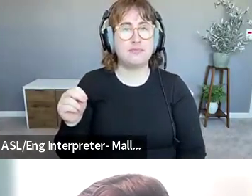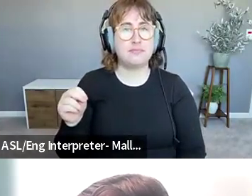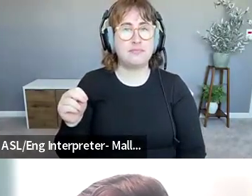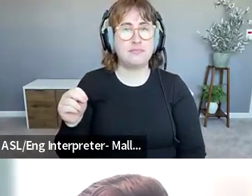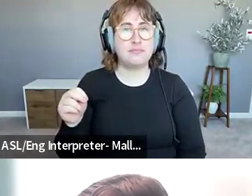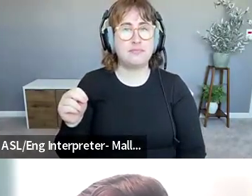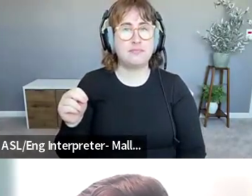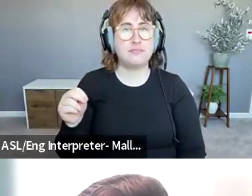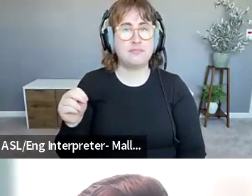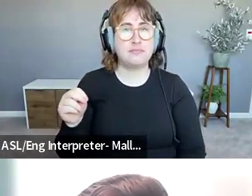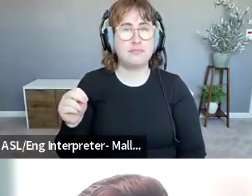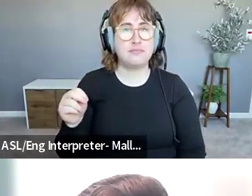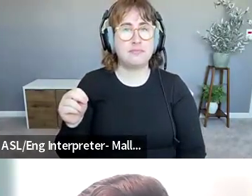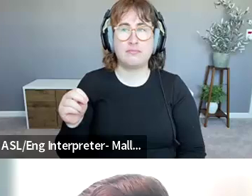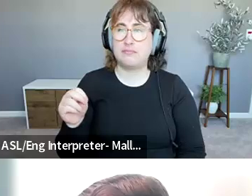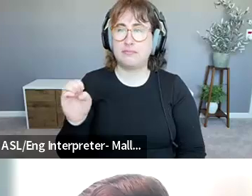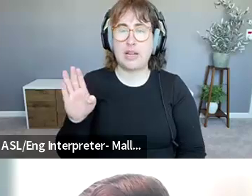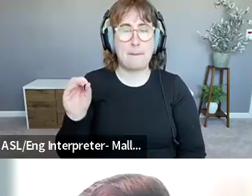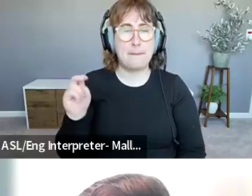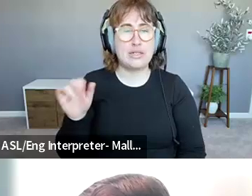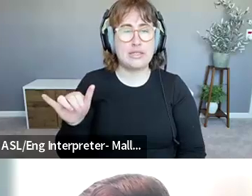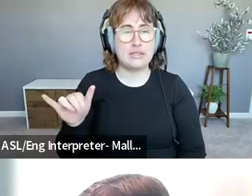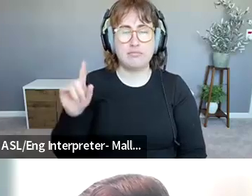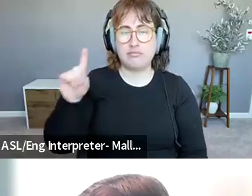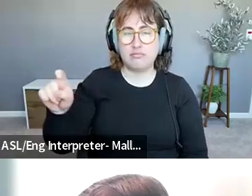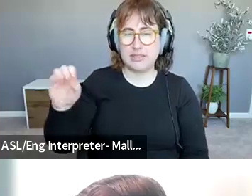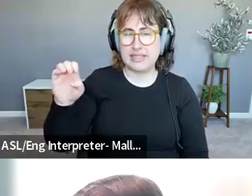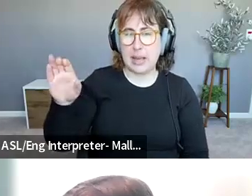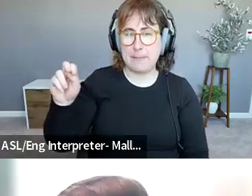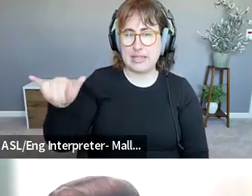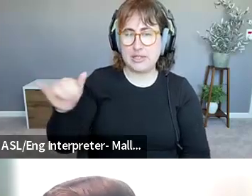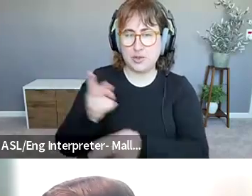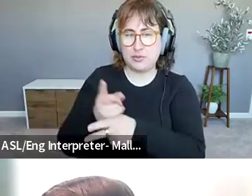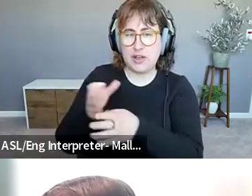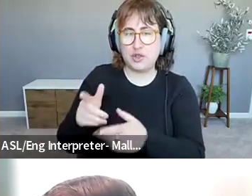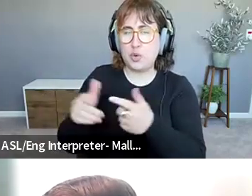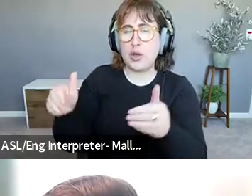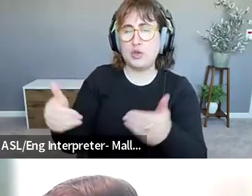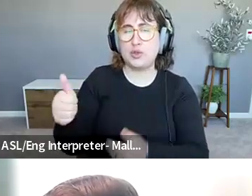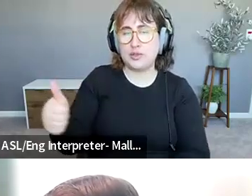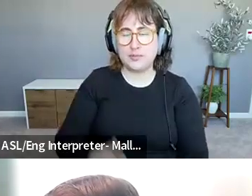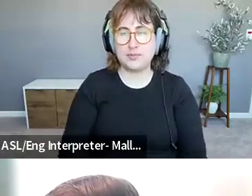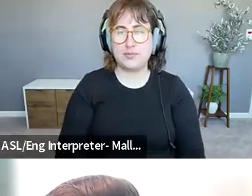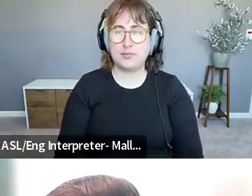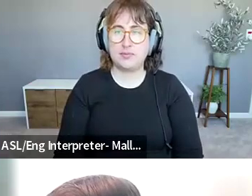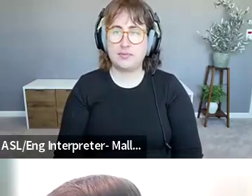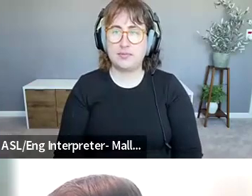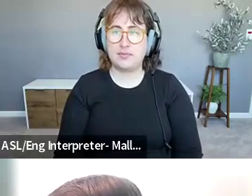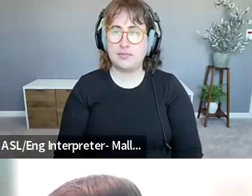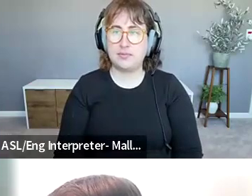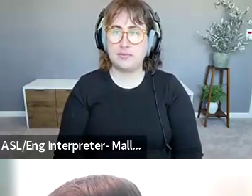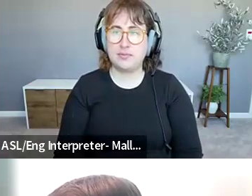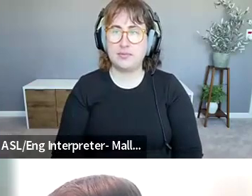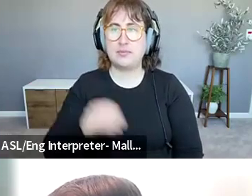We have Ebony, and I will ask Ebony's supervisor to actually introduce her real quickly. Yeah, thanks,